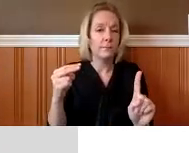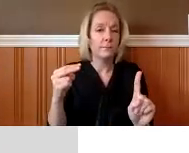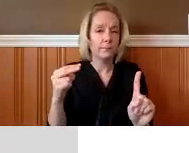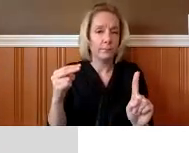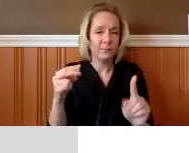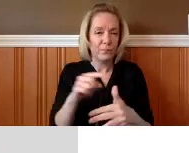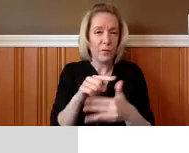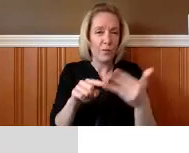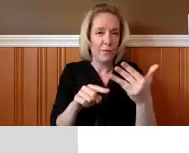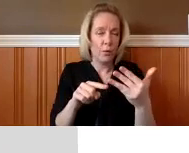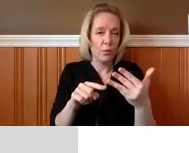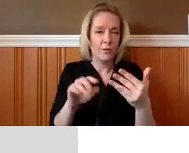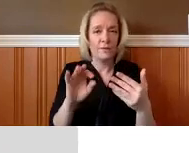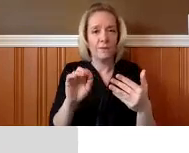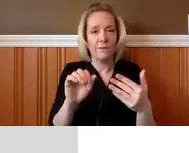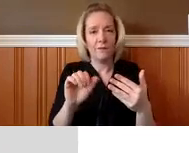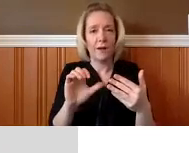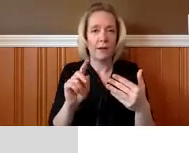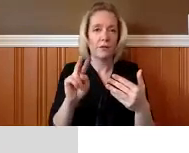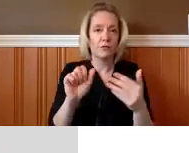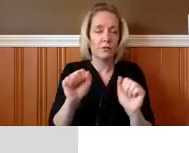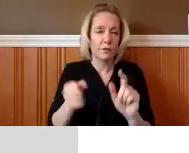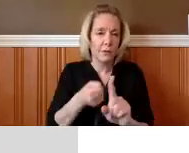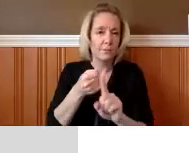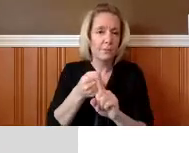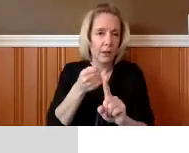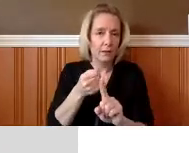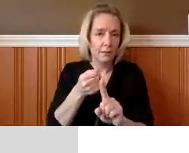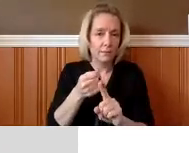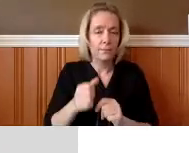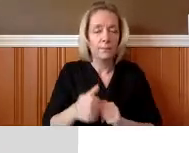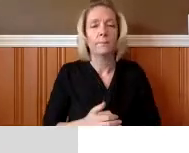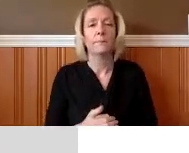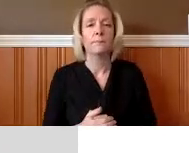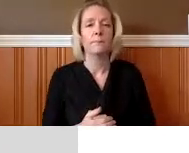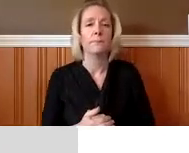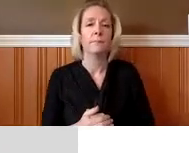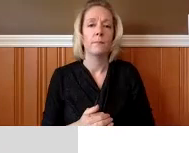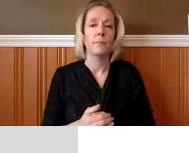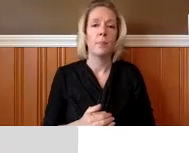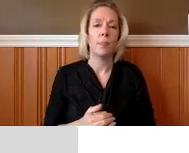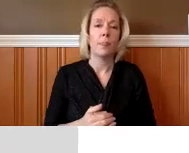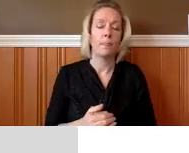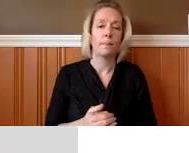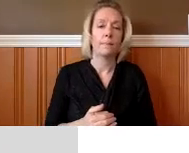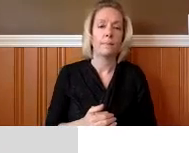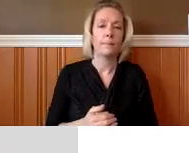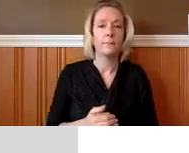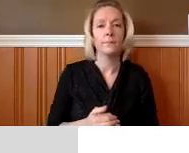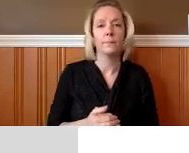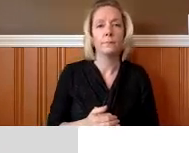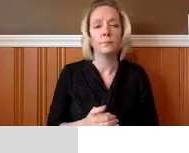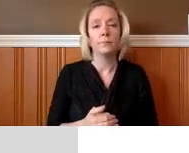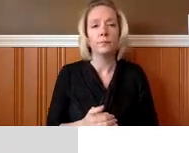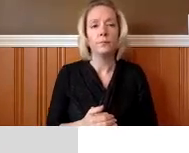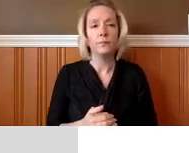latency, especially as we see our students in phase 3 CVI. We're gonna see it